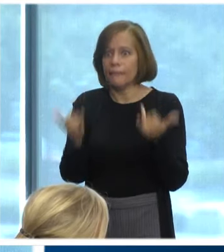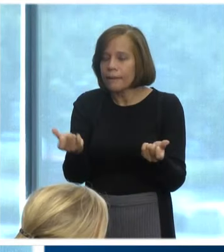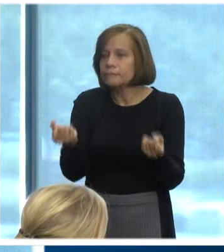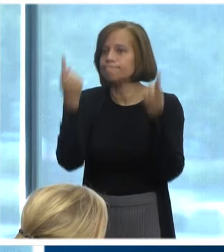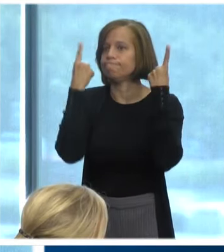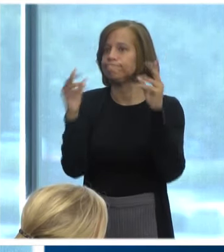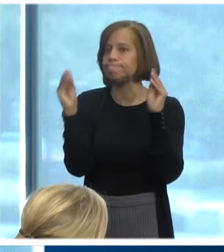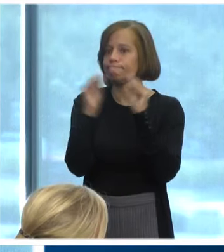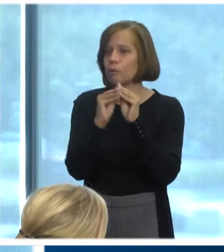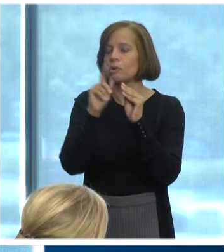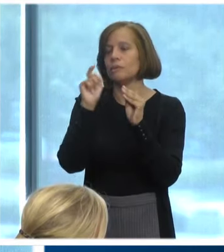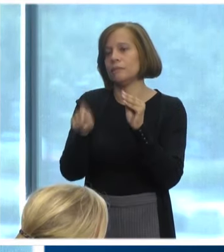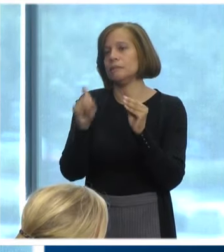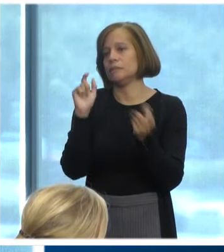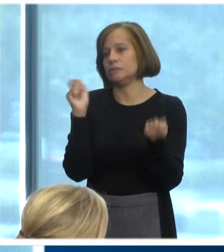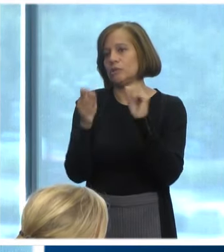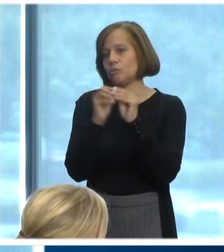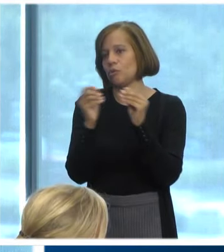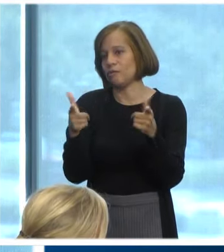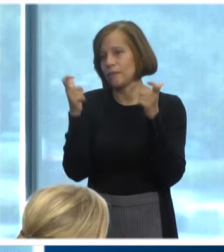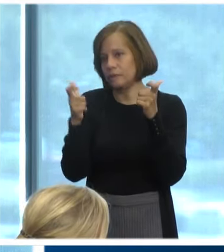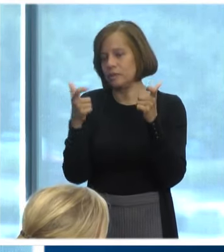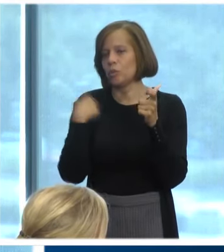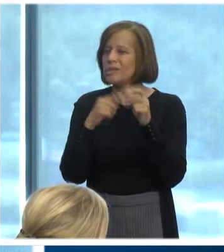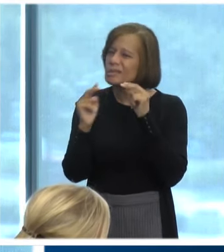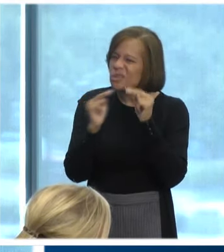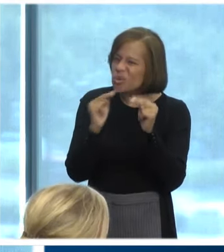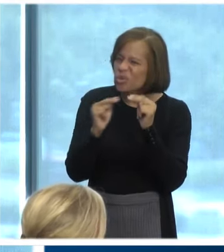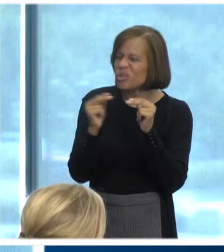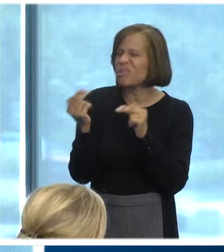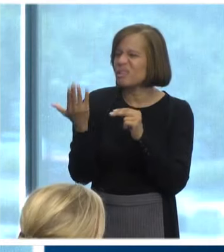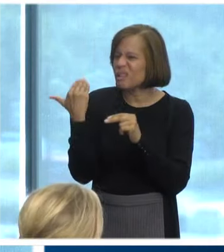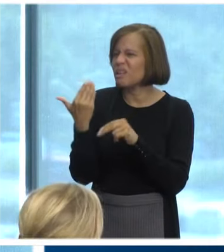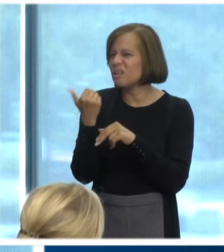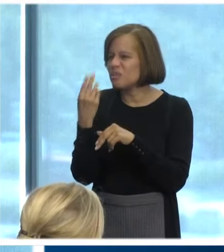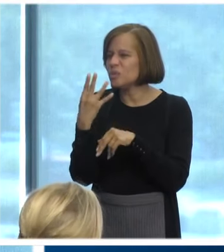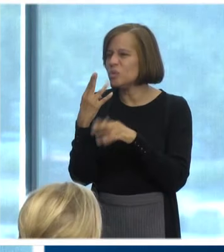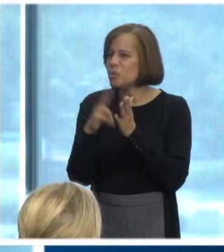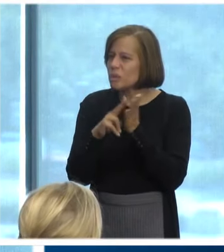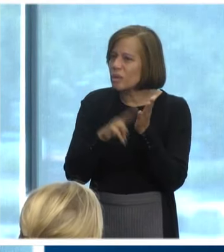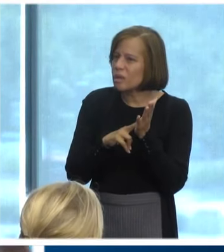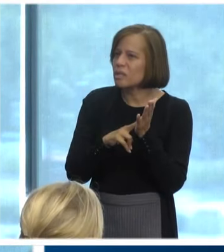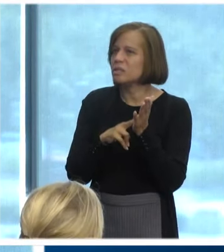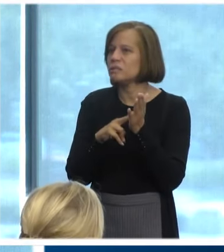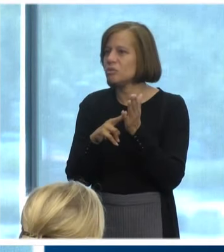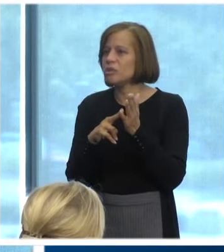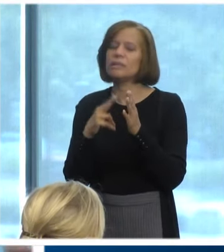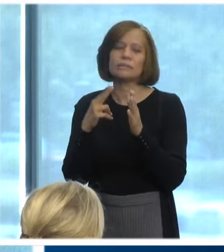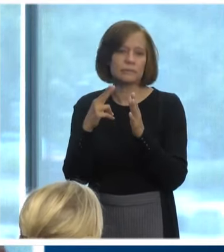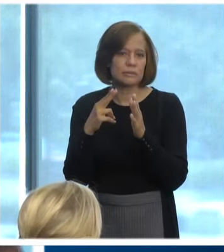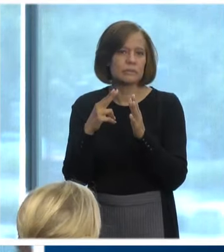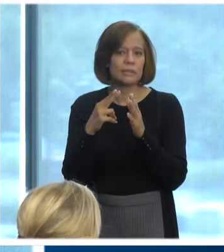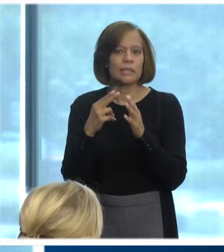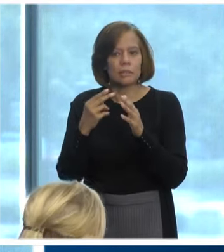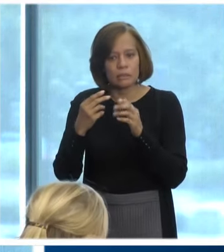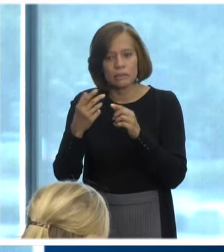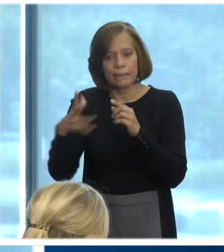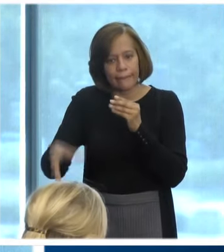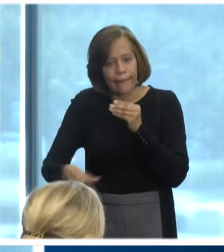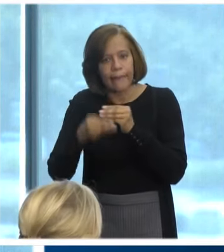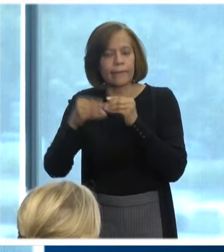is it has to change faster. We've negotiated in the last couple of contracts, certainly the last round, expanding that deadline, giving more time